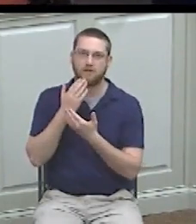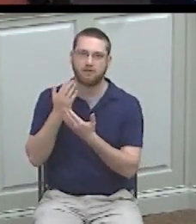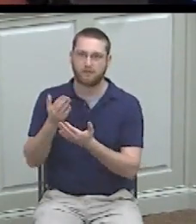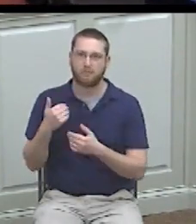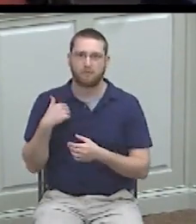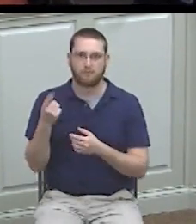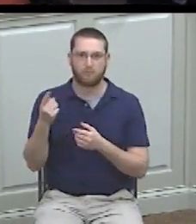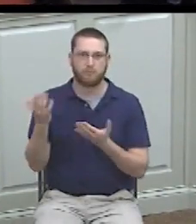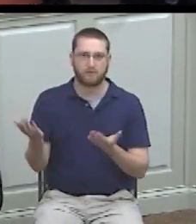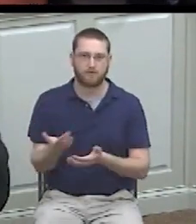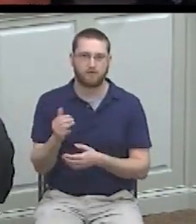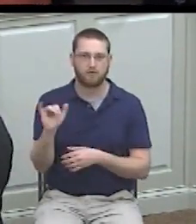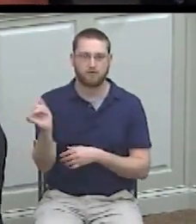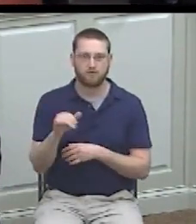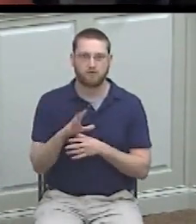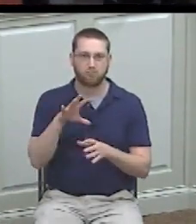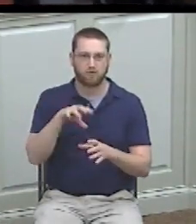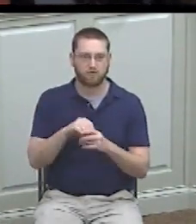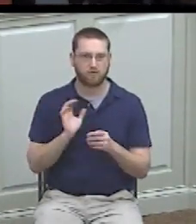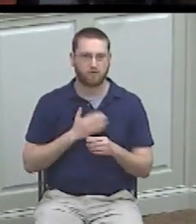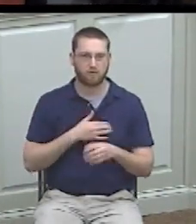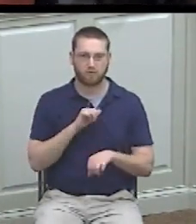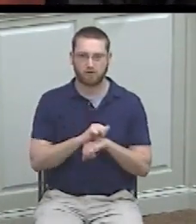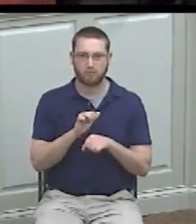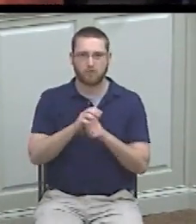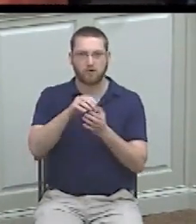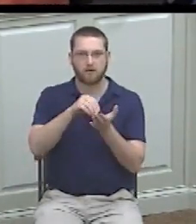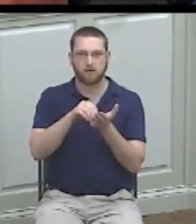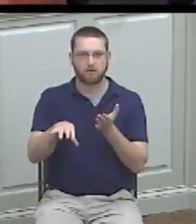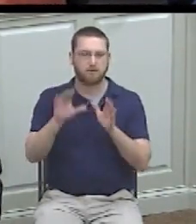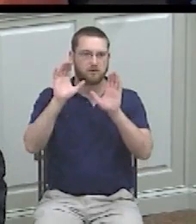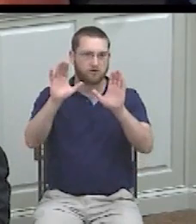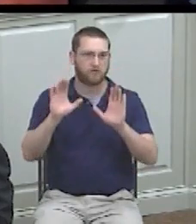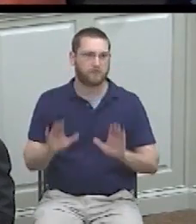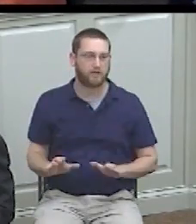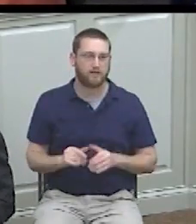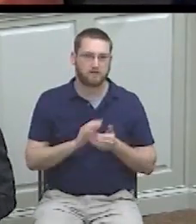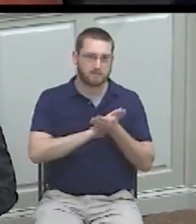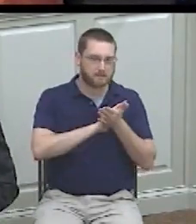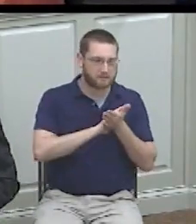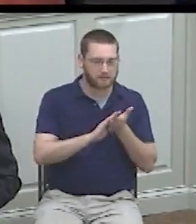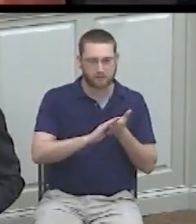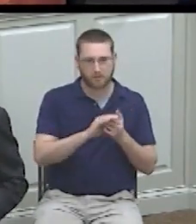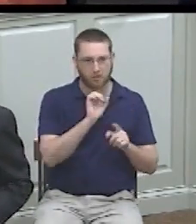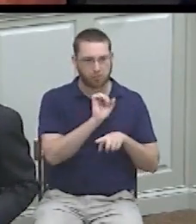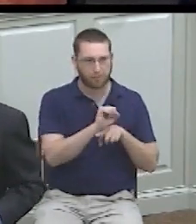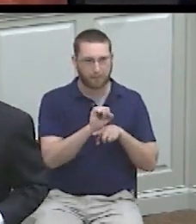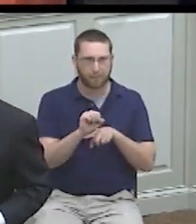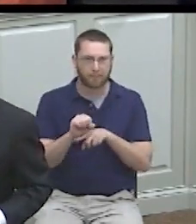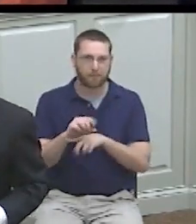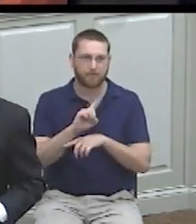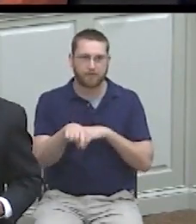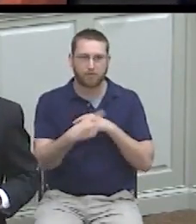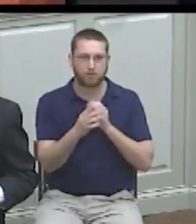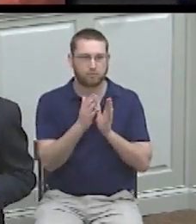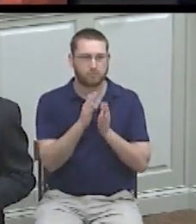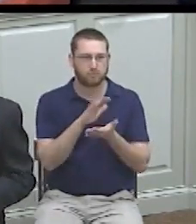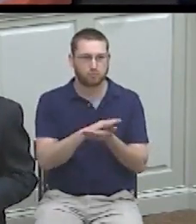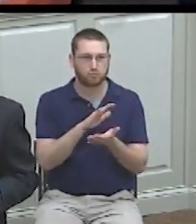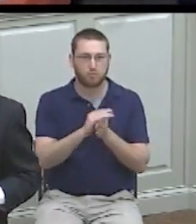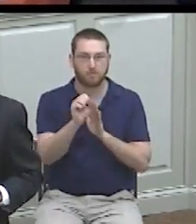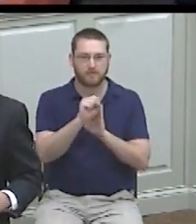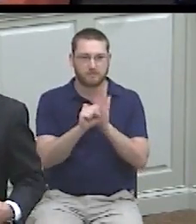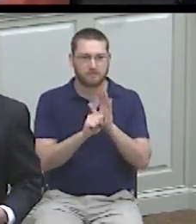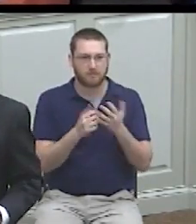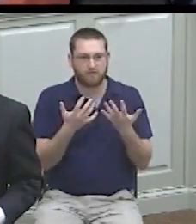in various places as well. That's part of our work, and students as well. This was fantastic. It's clean sweep, again, to be the only school in the state ever to do this. And the fact that we've done